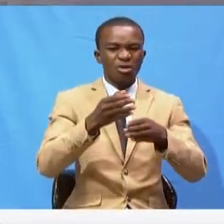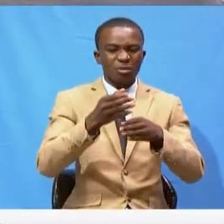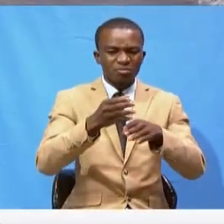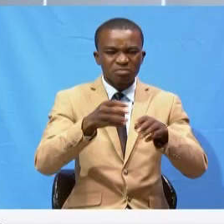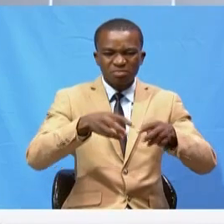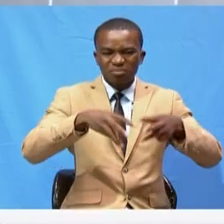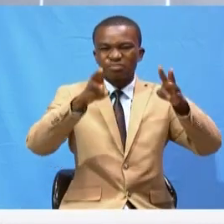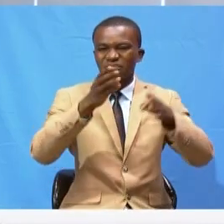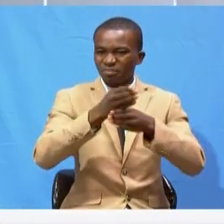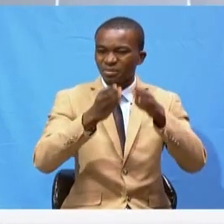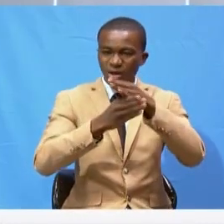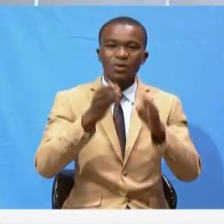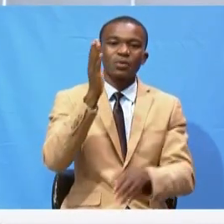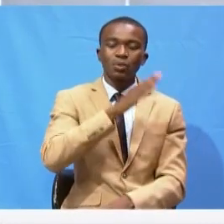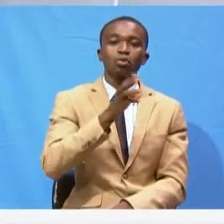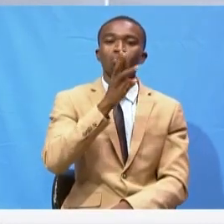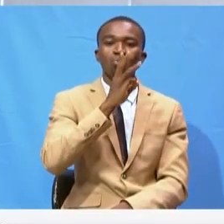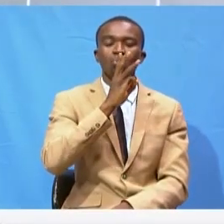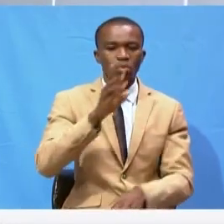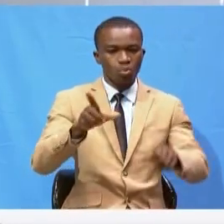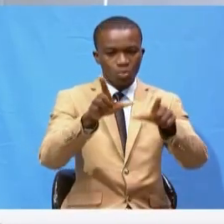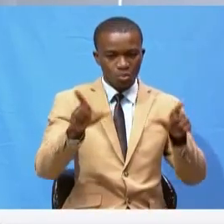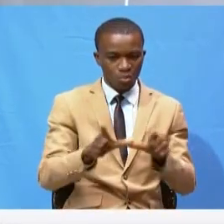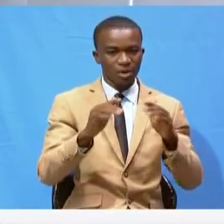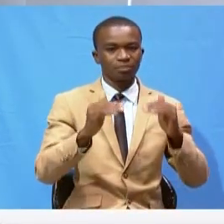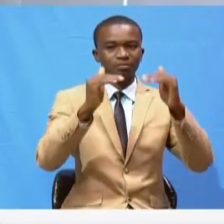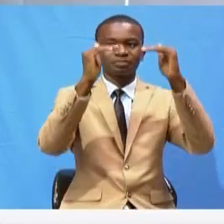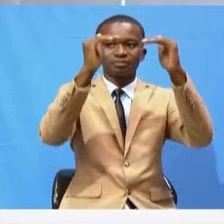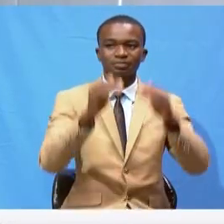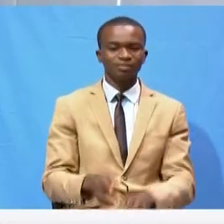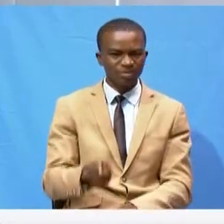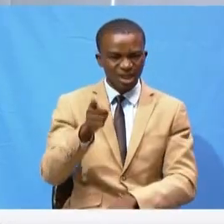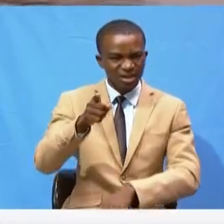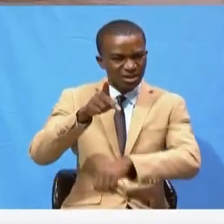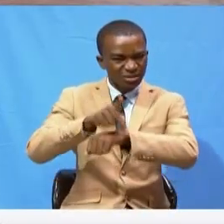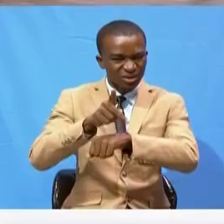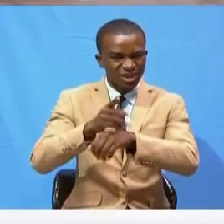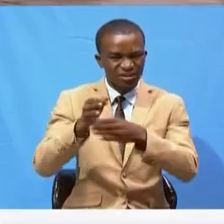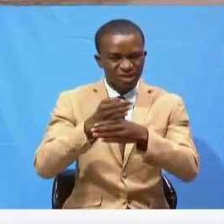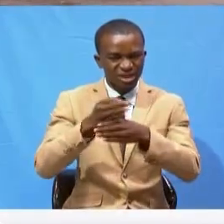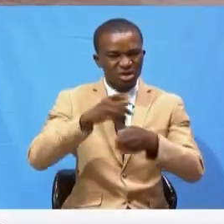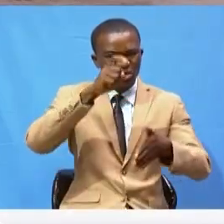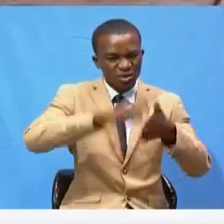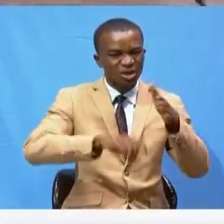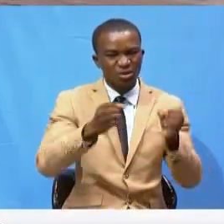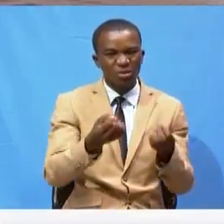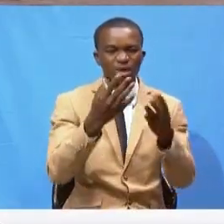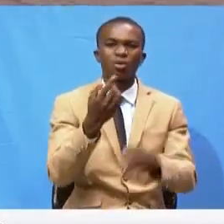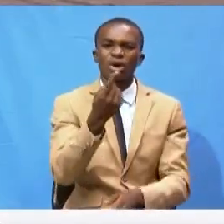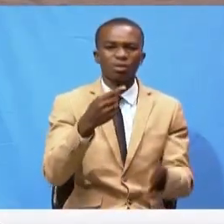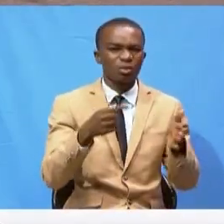Lake Tanganyika. The Lake Tanganyika Development Project, which is funding the construction of the fish market at a cost of $1.7